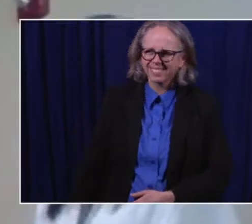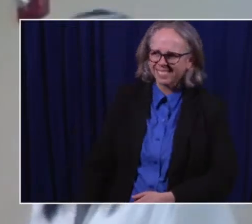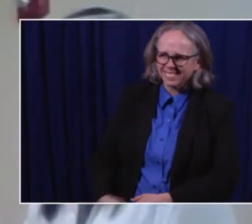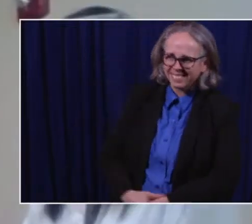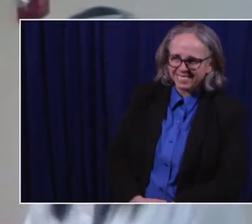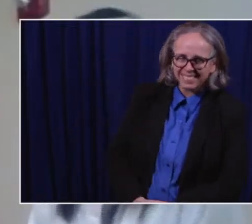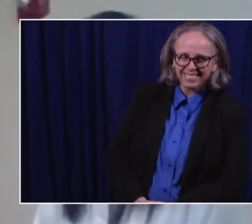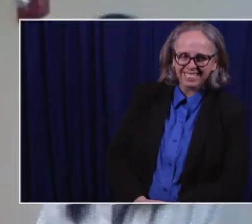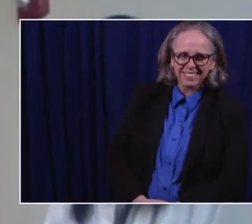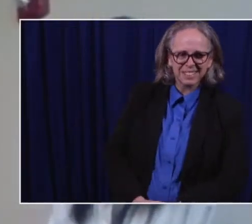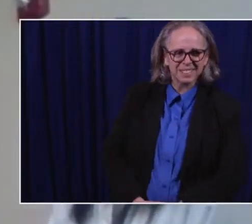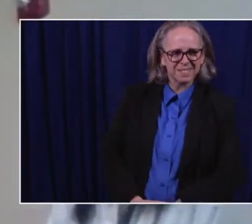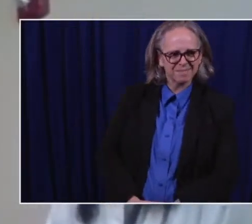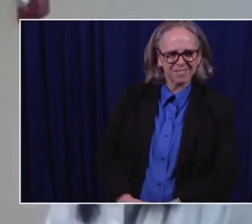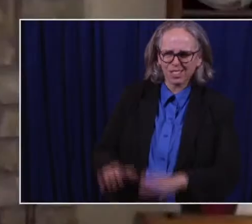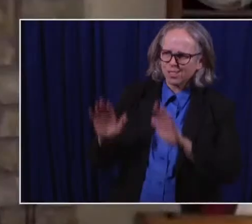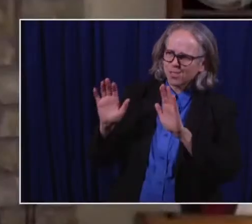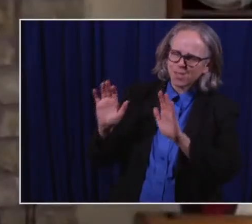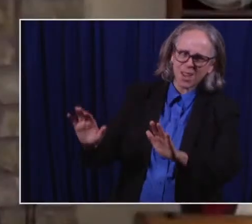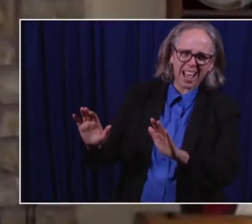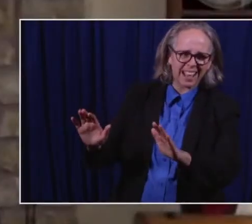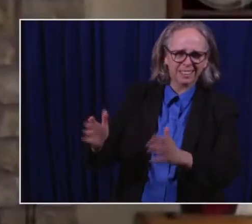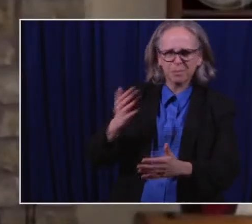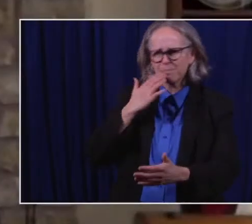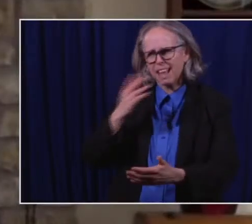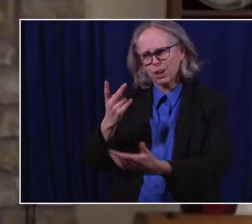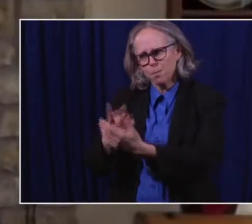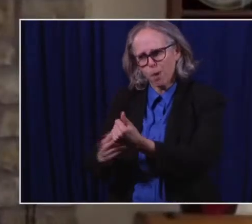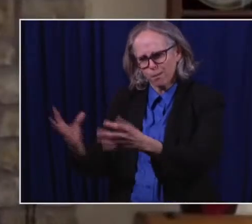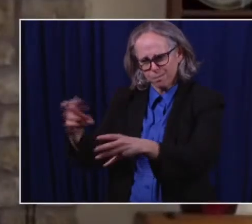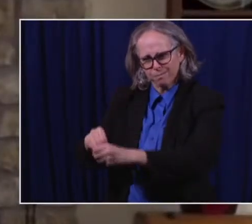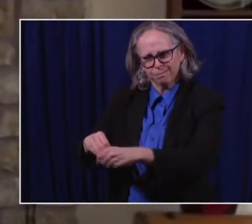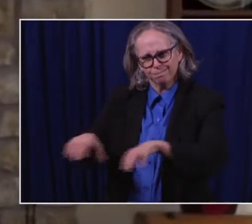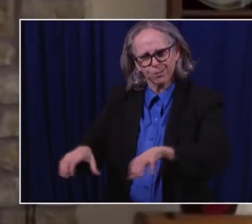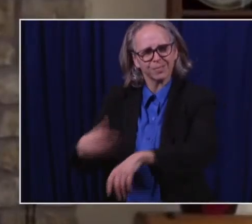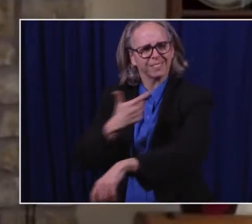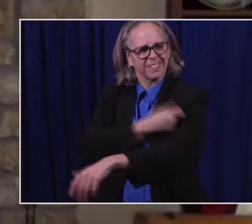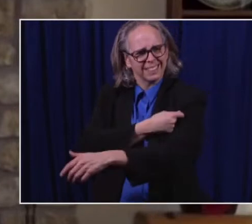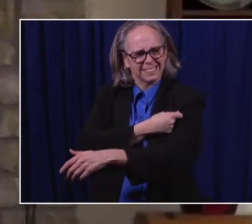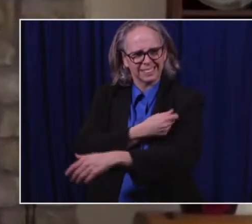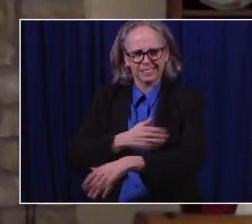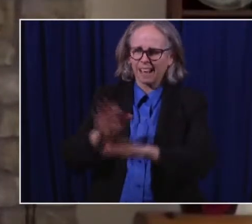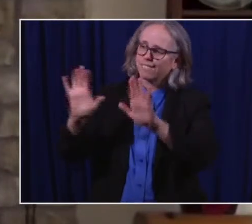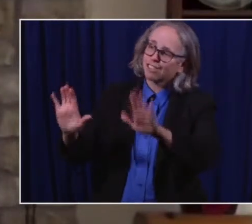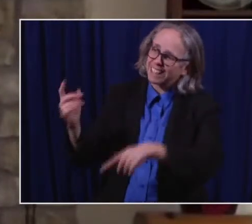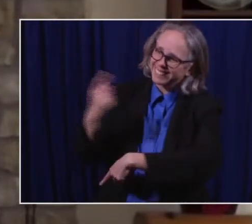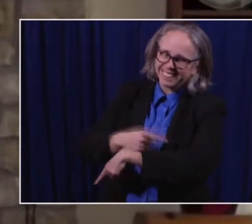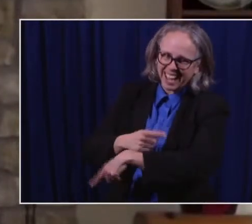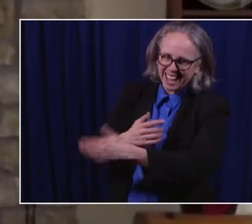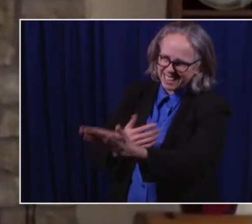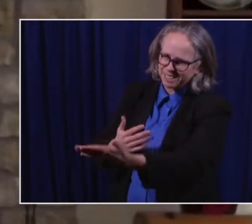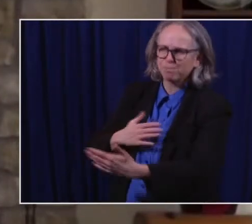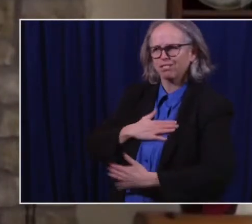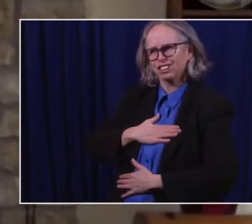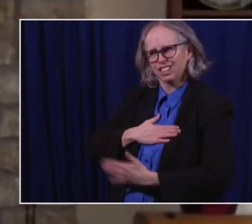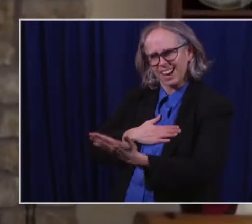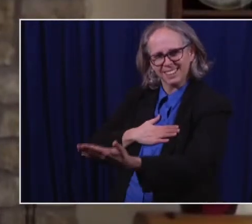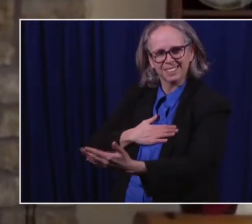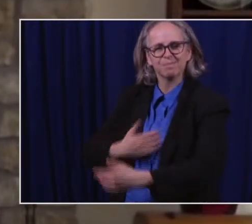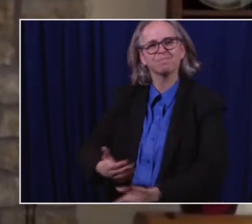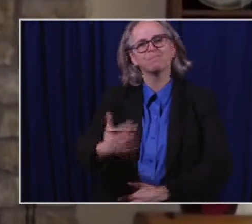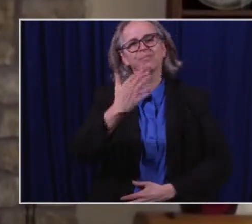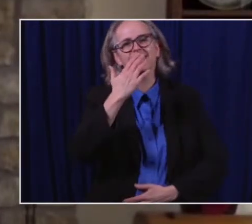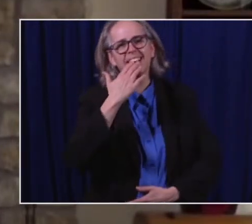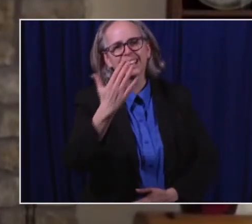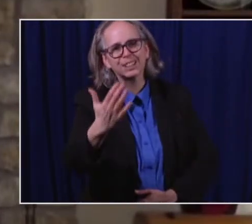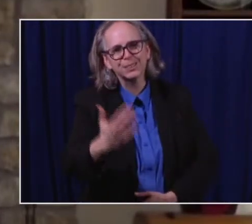Well, that is great. We want to thank both of you and hope you all have a great day. Appreciate it very much. Thank you